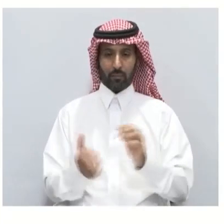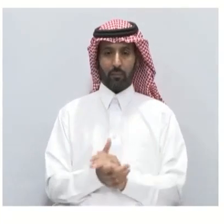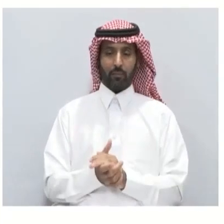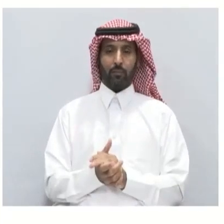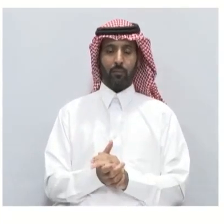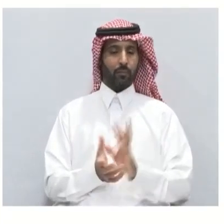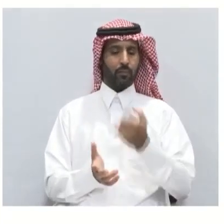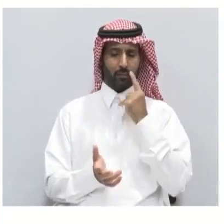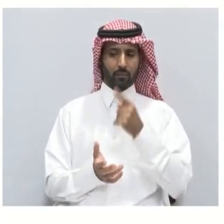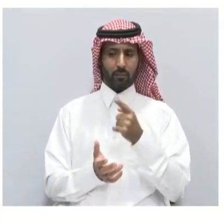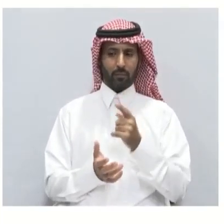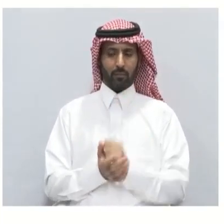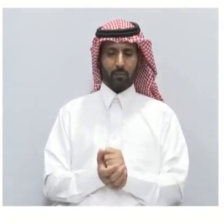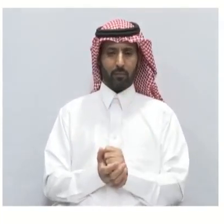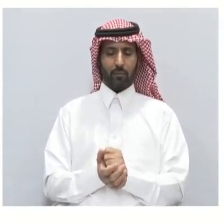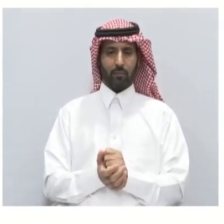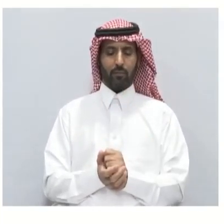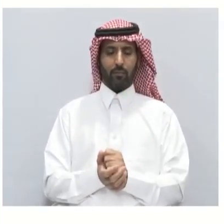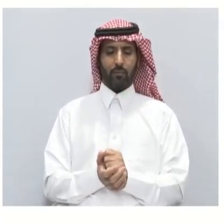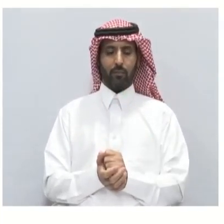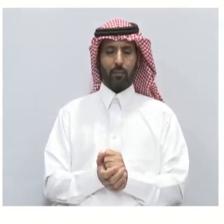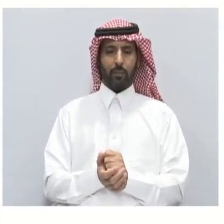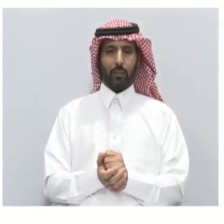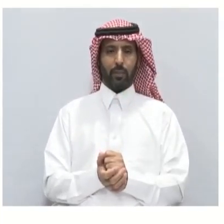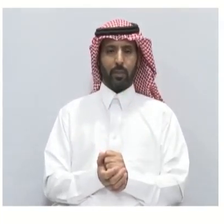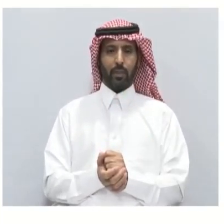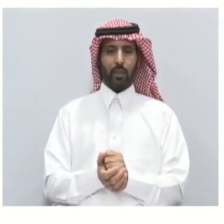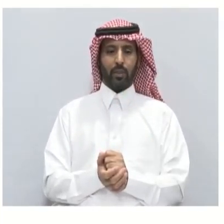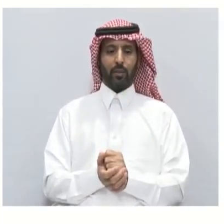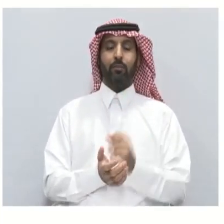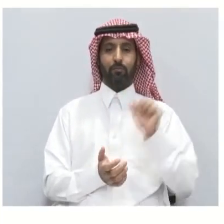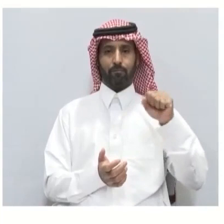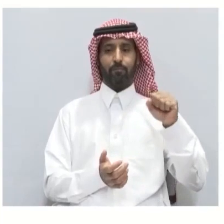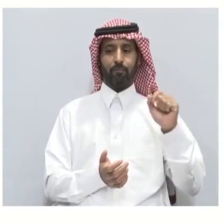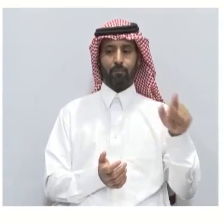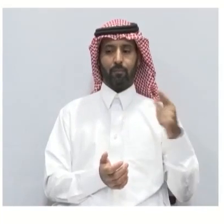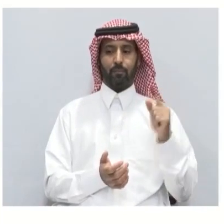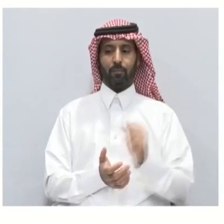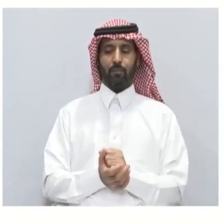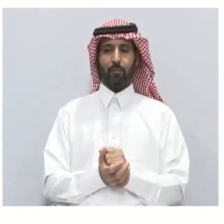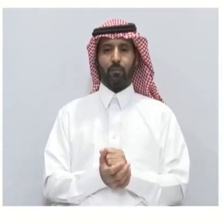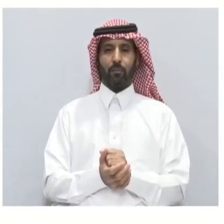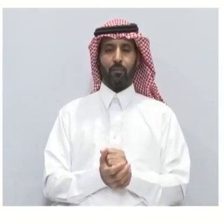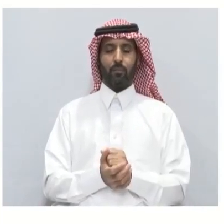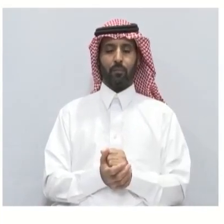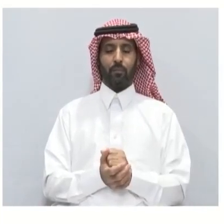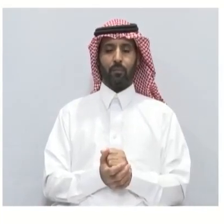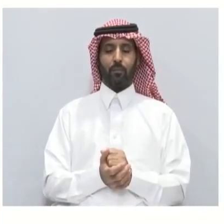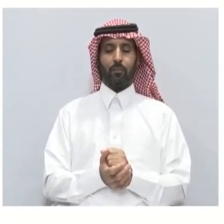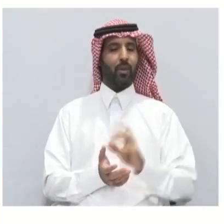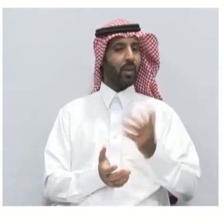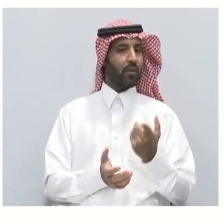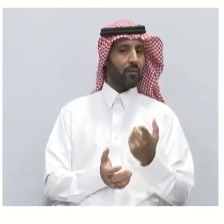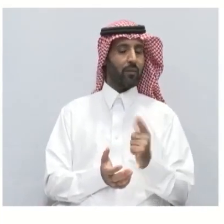did not prepare well for the crime. Yes, very good, this is true. They didn't prepare well.